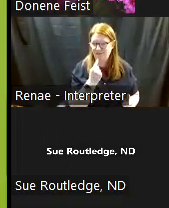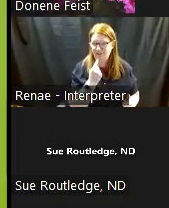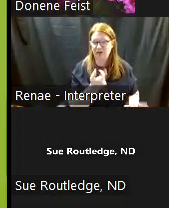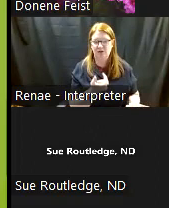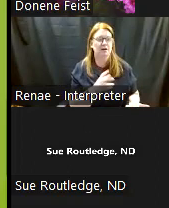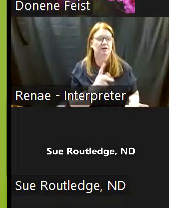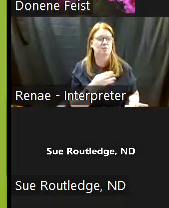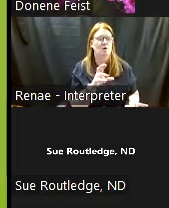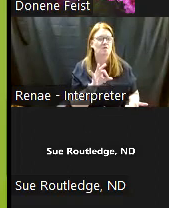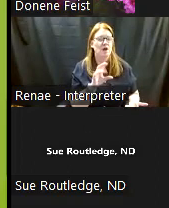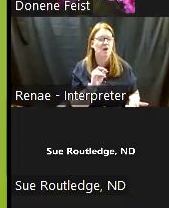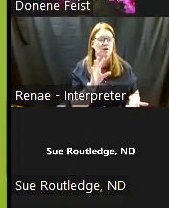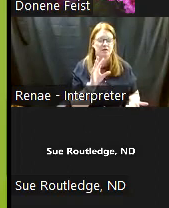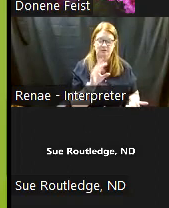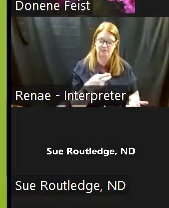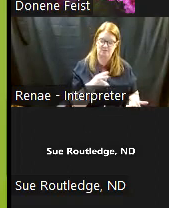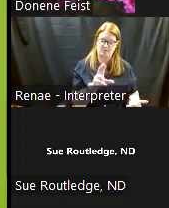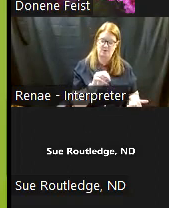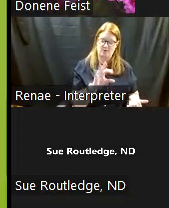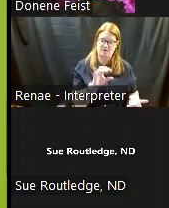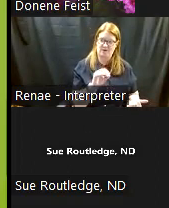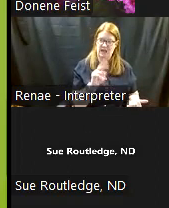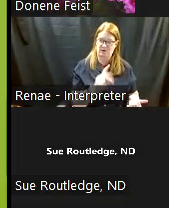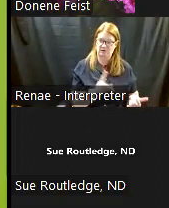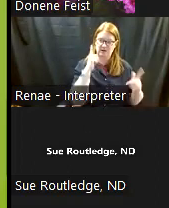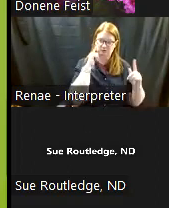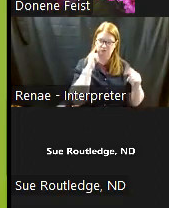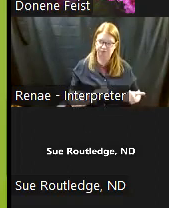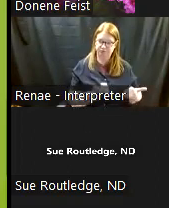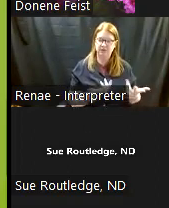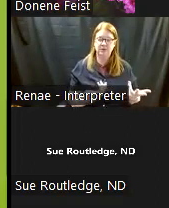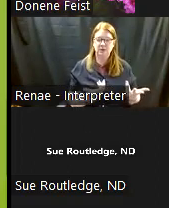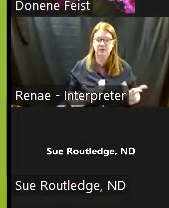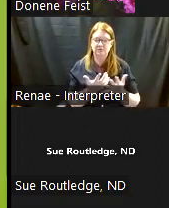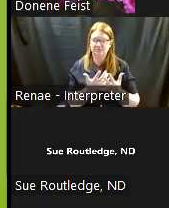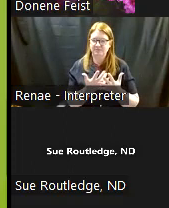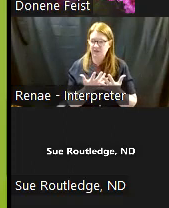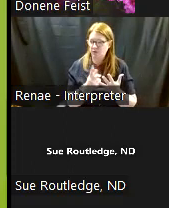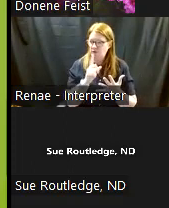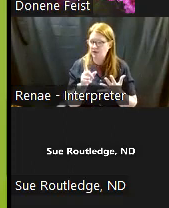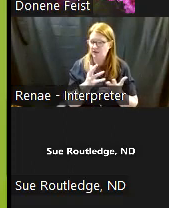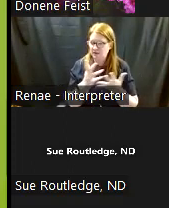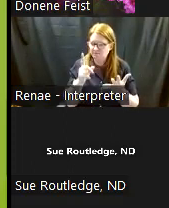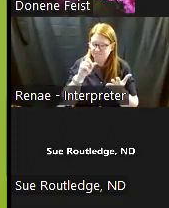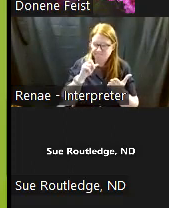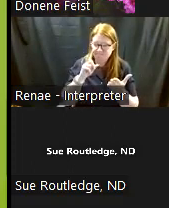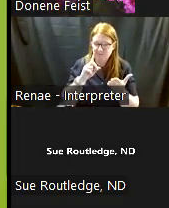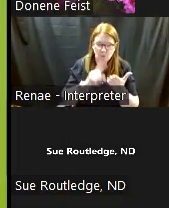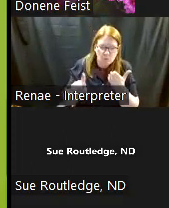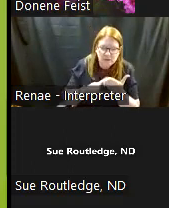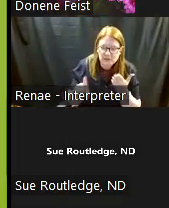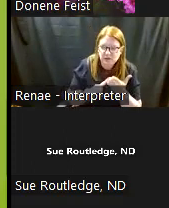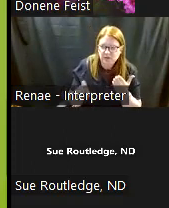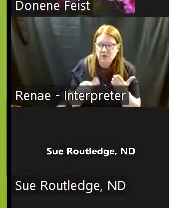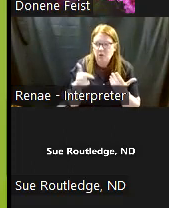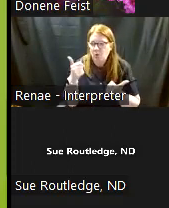are kind of the ranges. There's a lot of work, again, being done looking at what's meaningful to a family. If we use kind